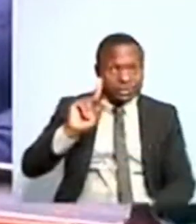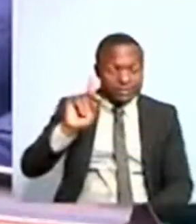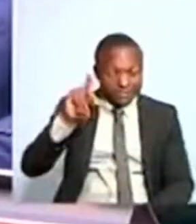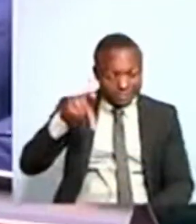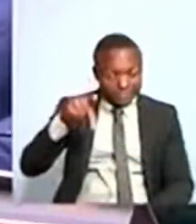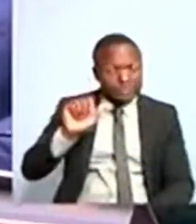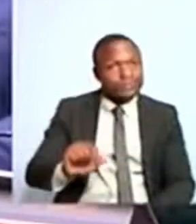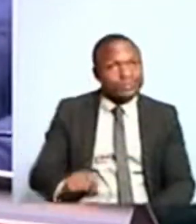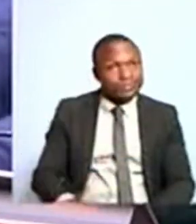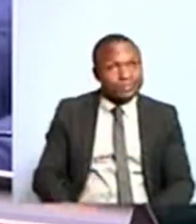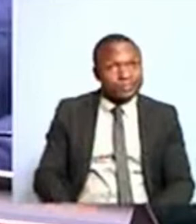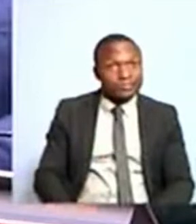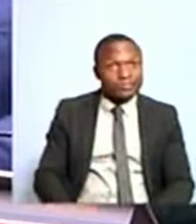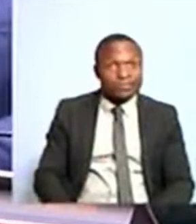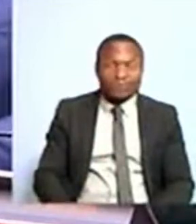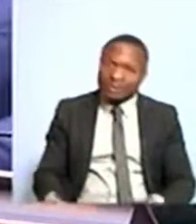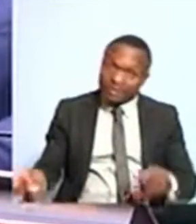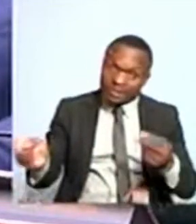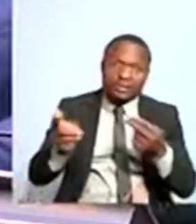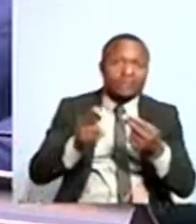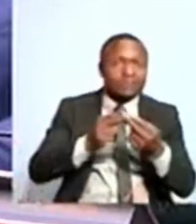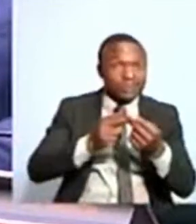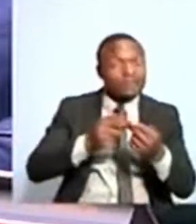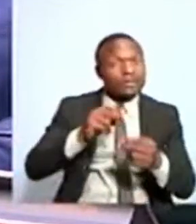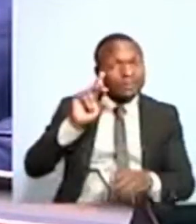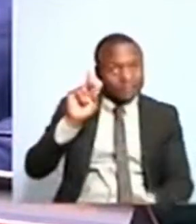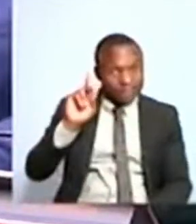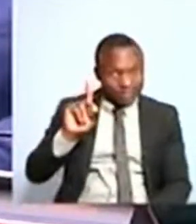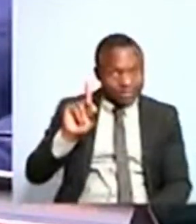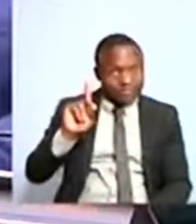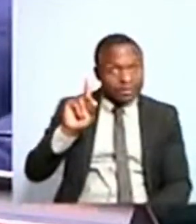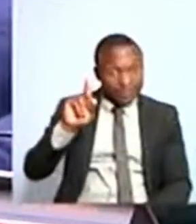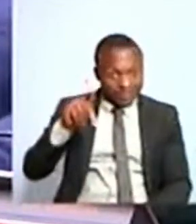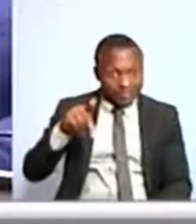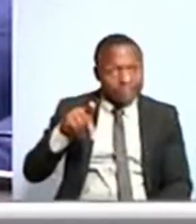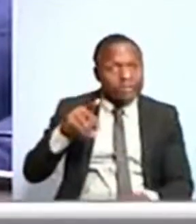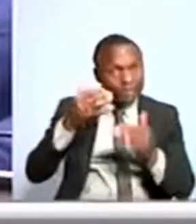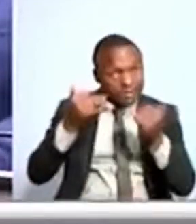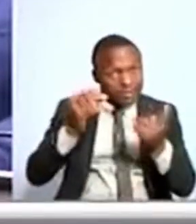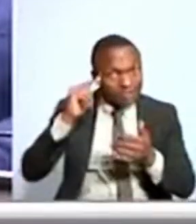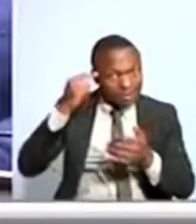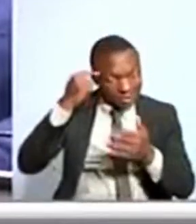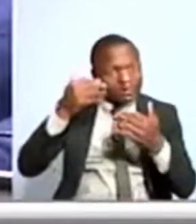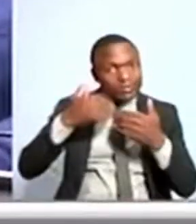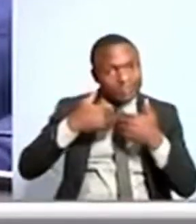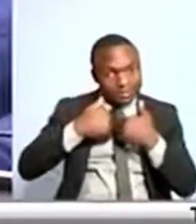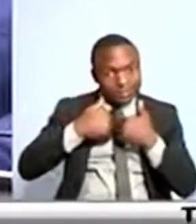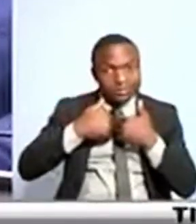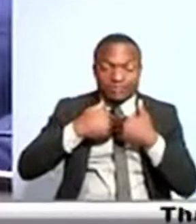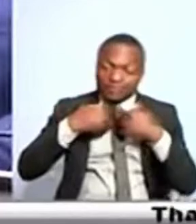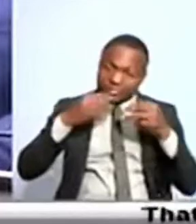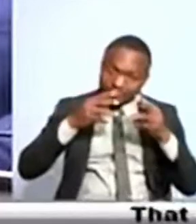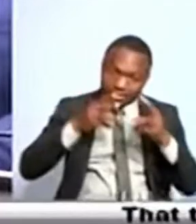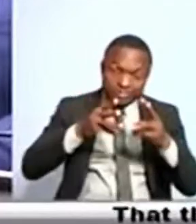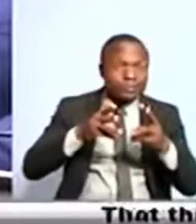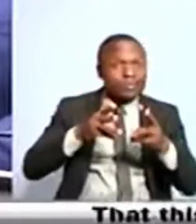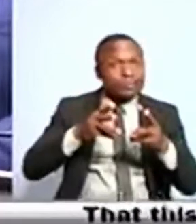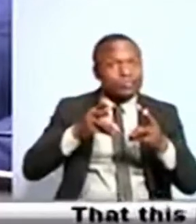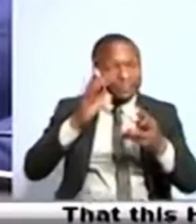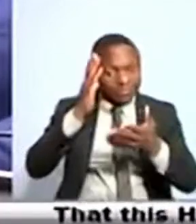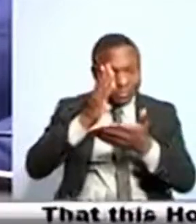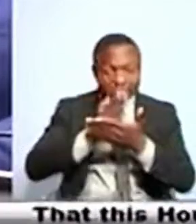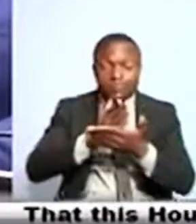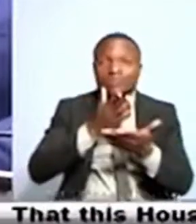Eliminating double dipping. Now, as a government, we have a 5-layered approach to eliminate